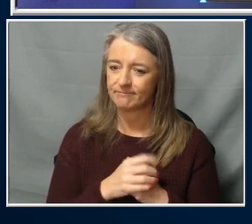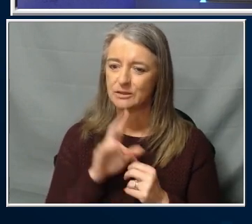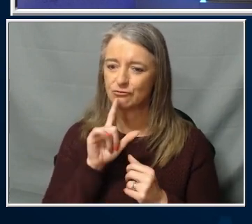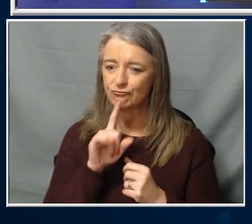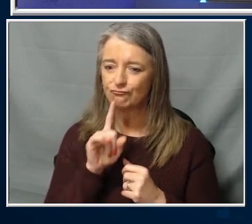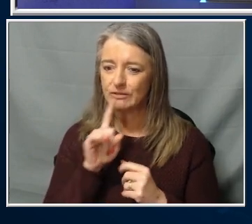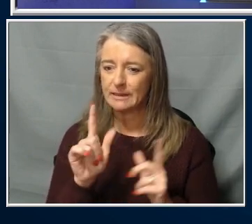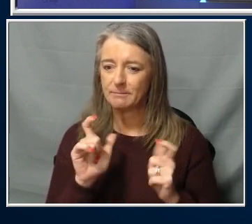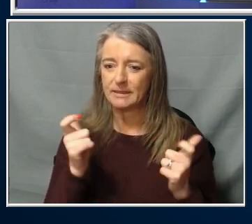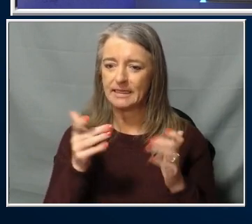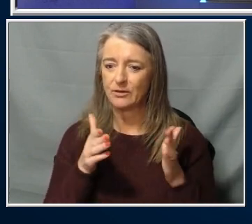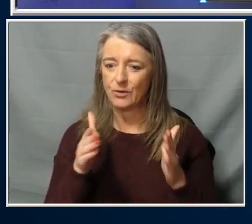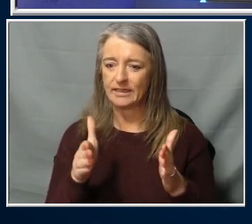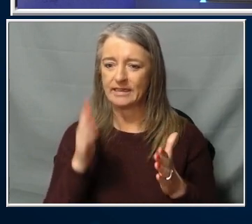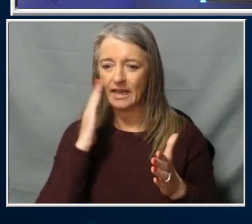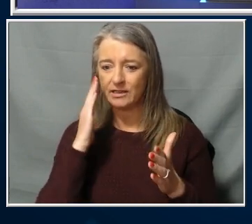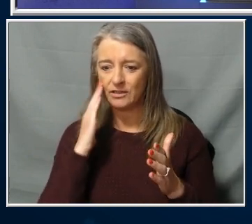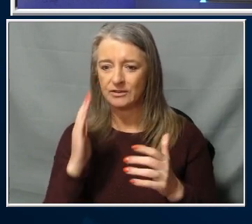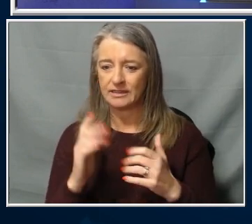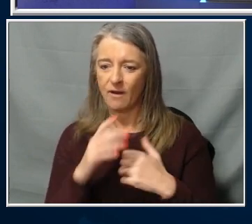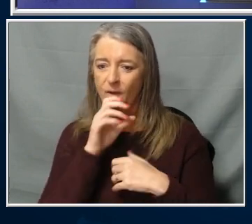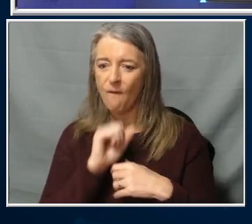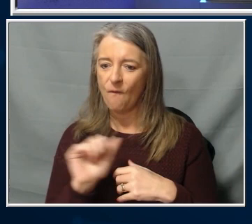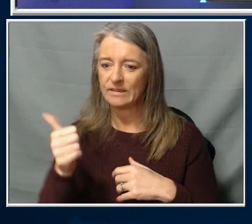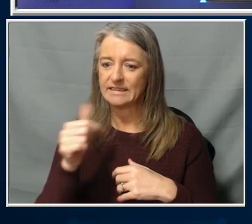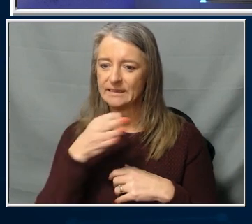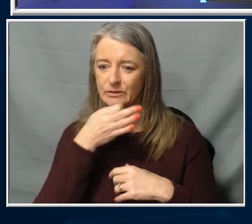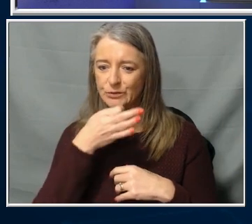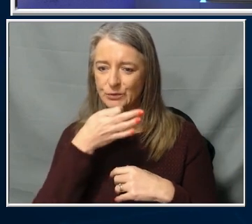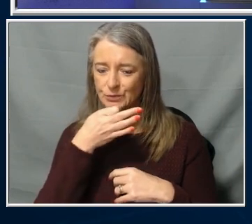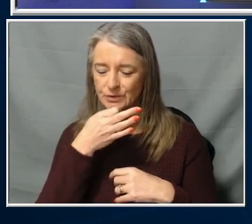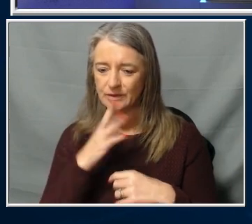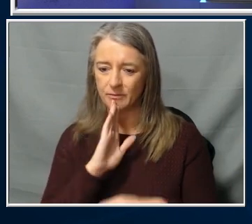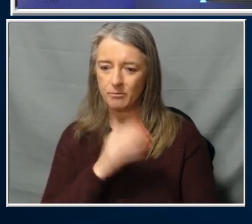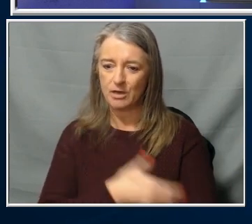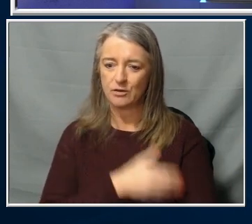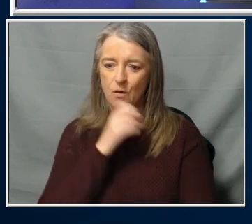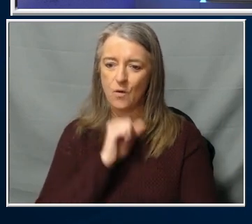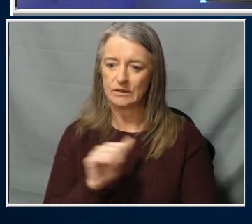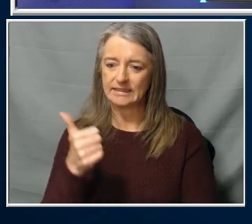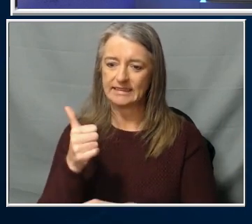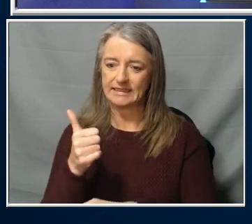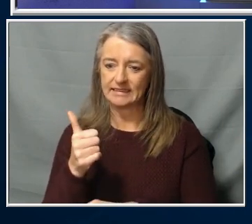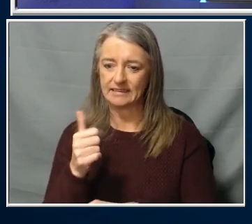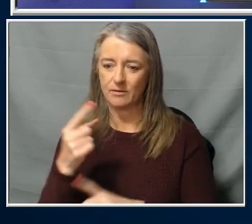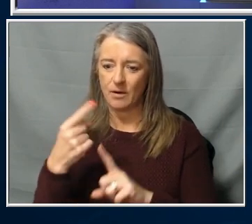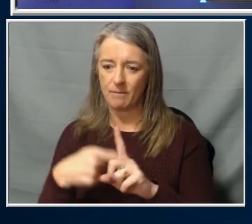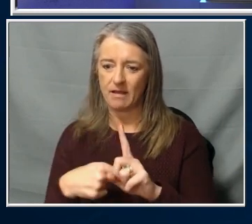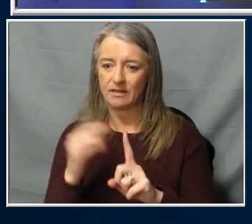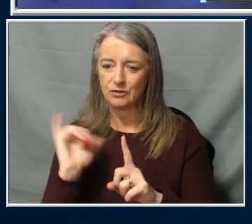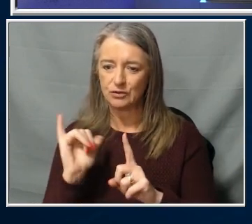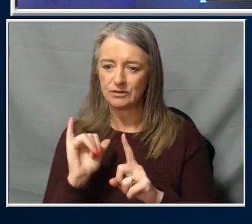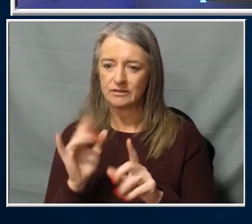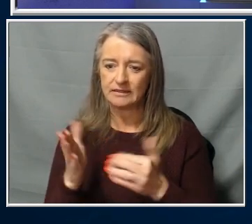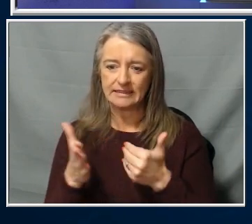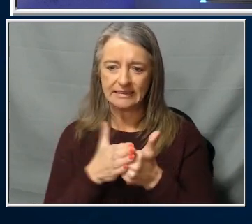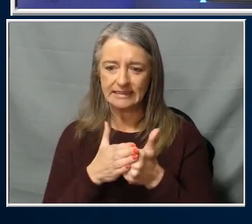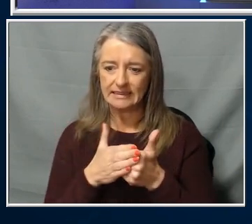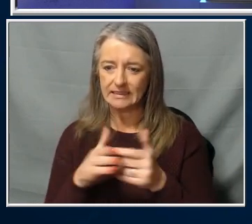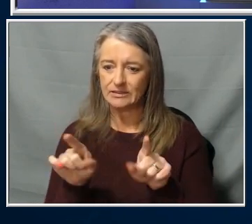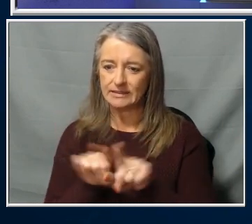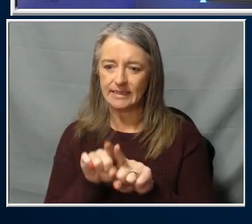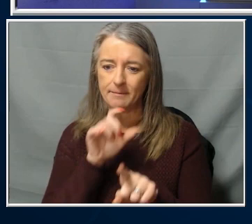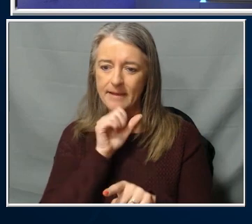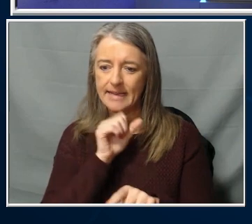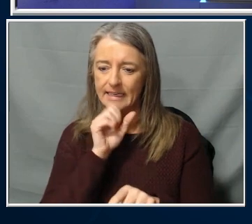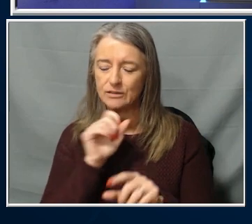big ways. And I know you're about ready to turn 10 years old. My daughter's turning 10 years old in about a month, too. You guys are right neck and neck. What